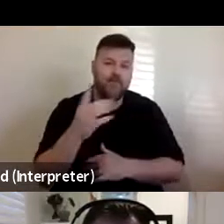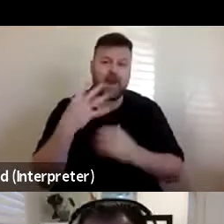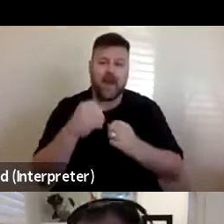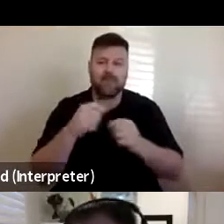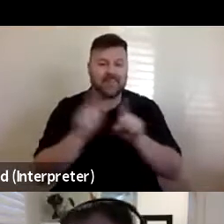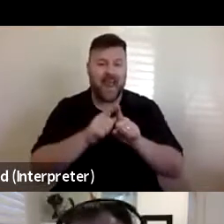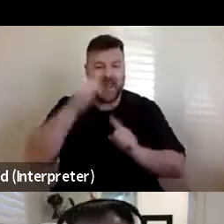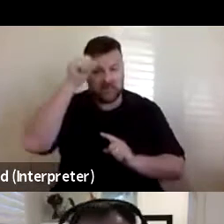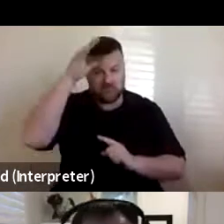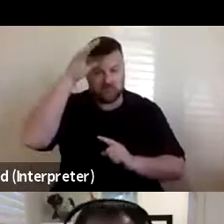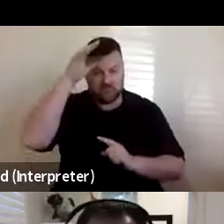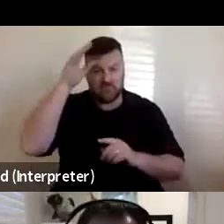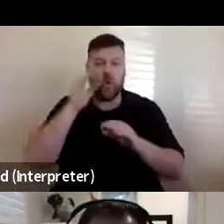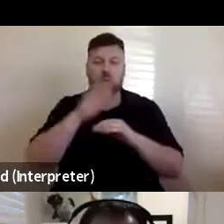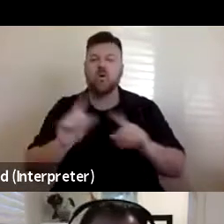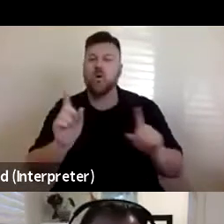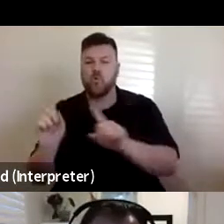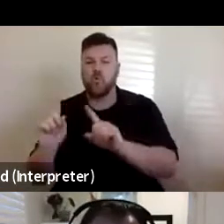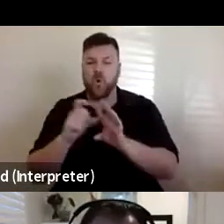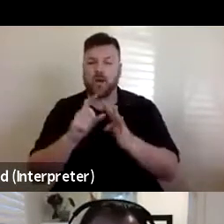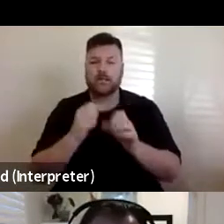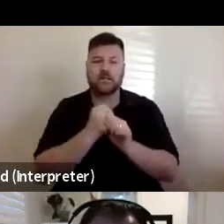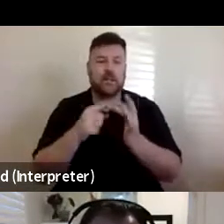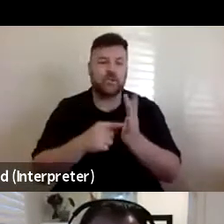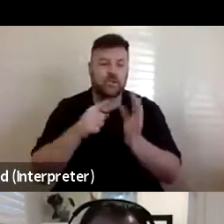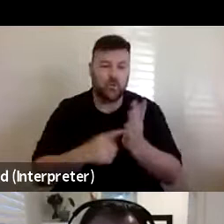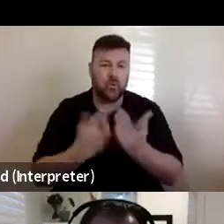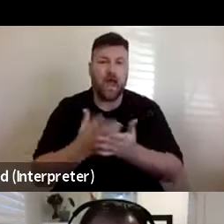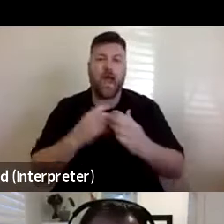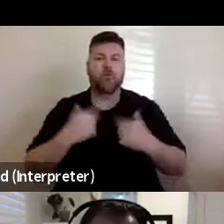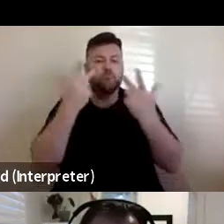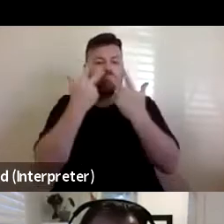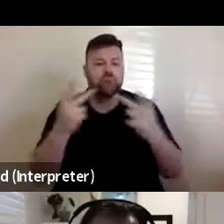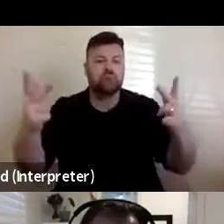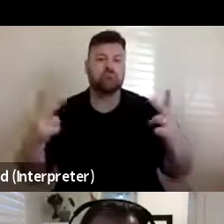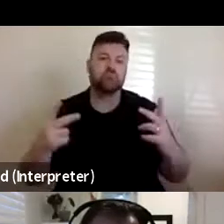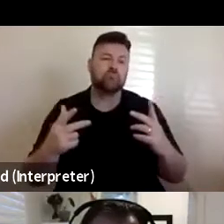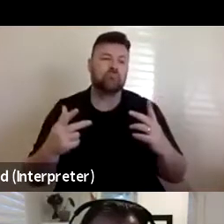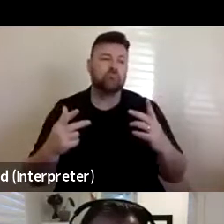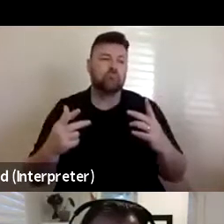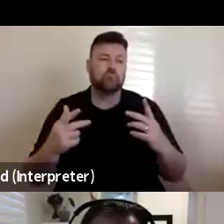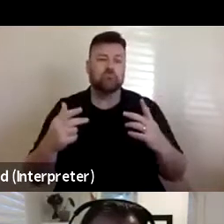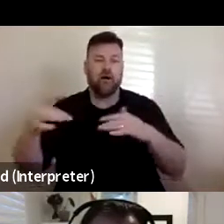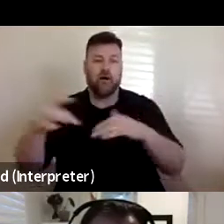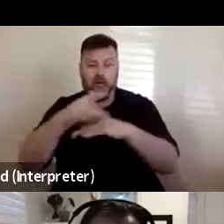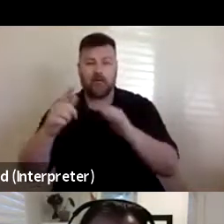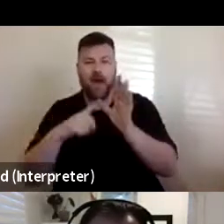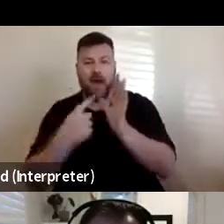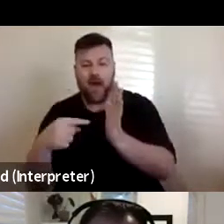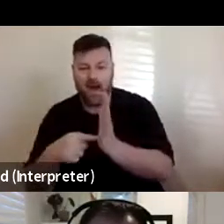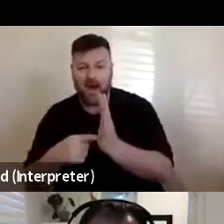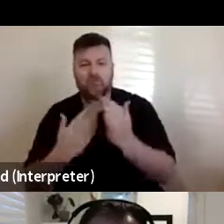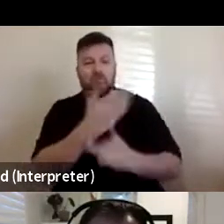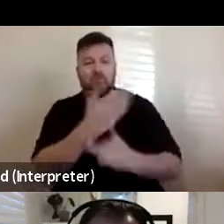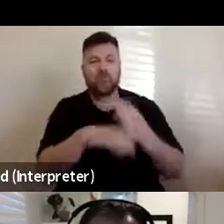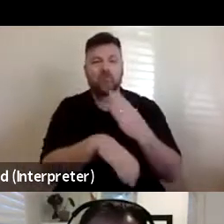of, you know, what presentation of performing arts work in the digital sphere means and how it differs to a live